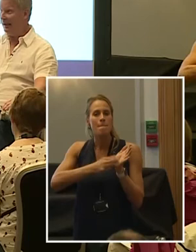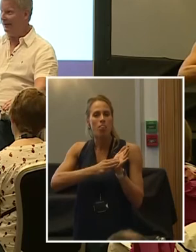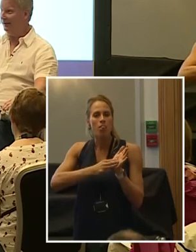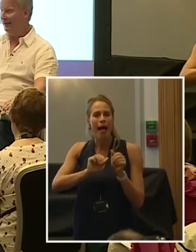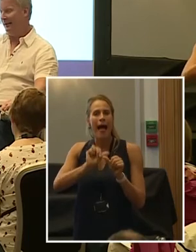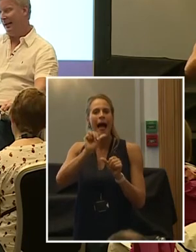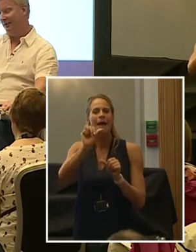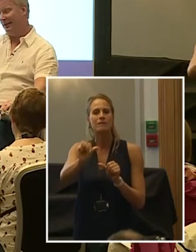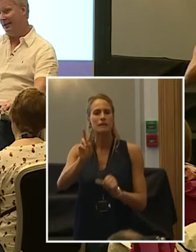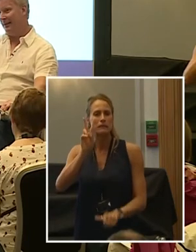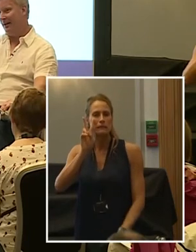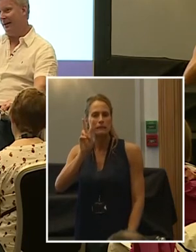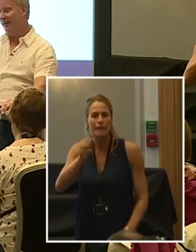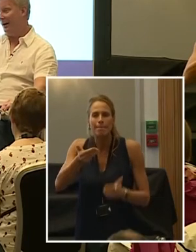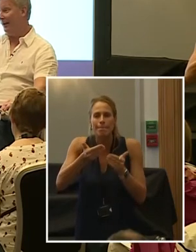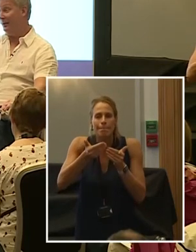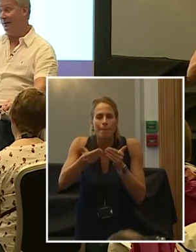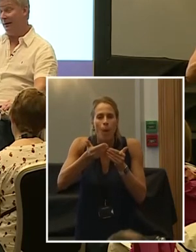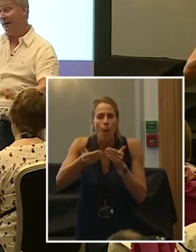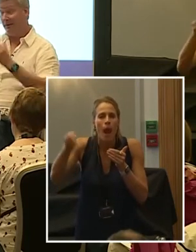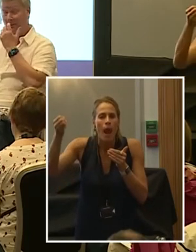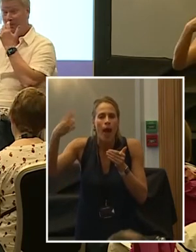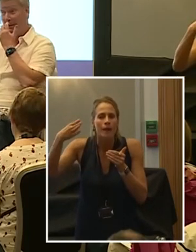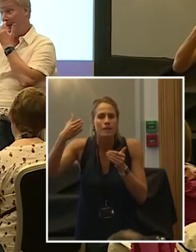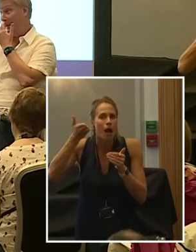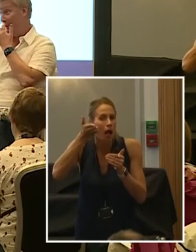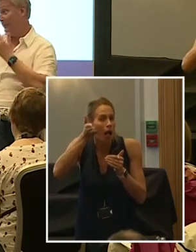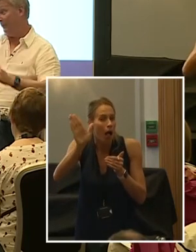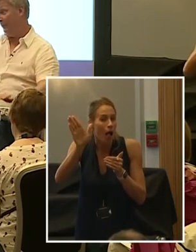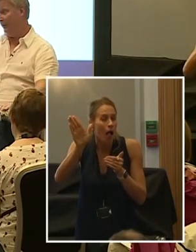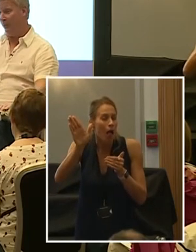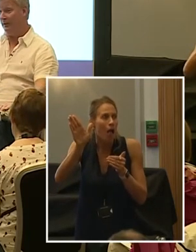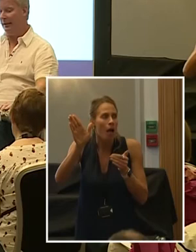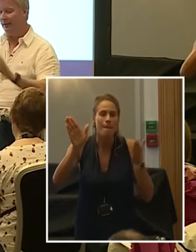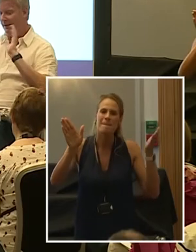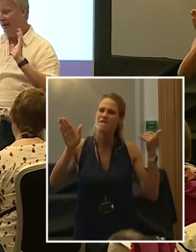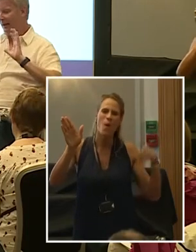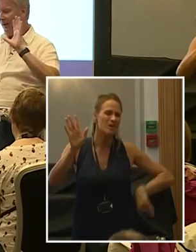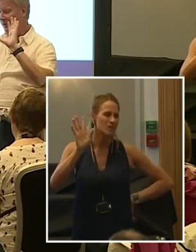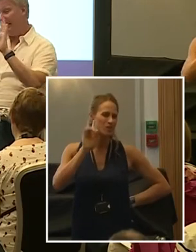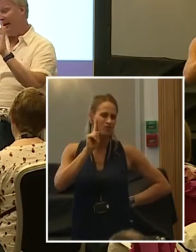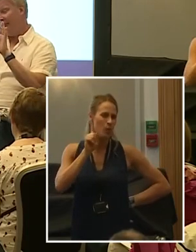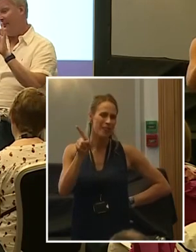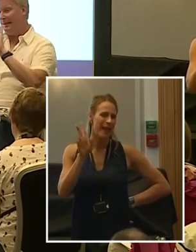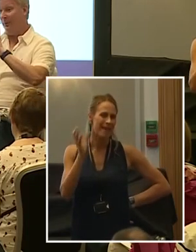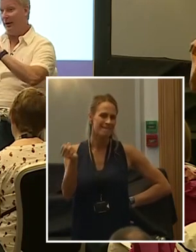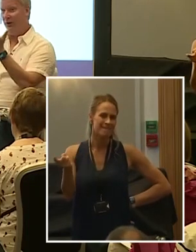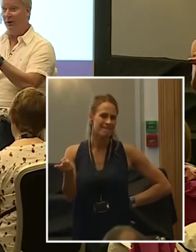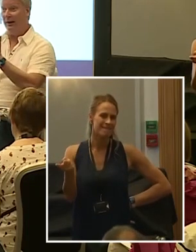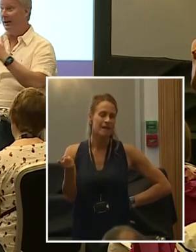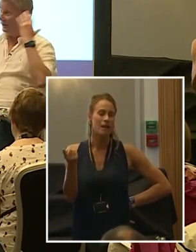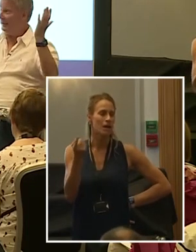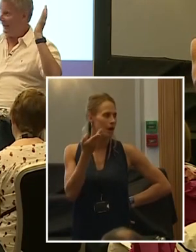some light out of the side of my eye, which I didn't think I could see previously, and actually when I